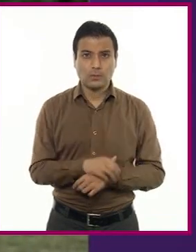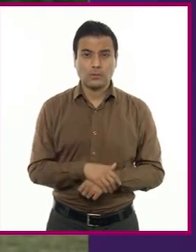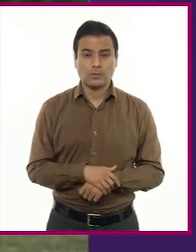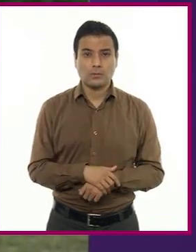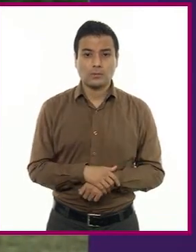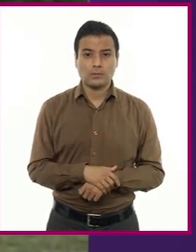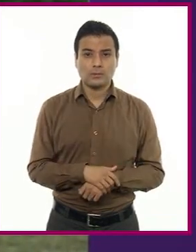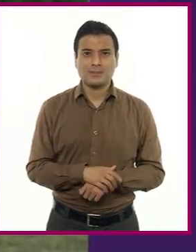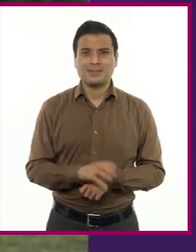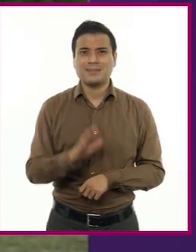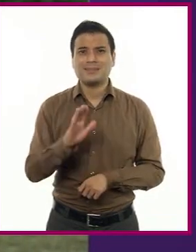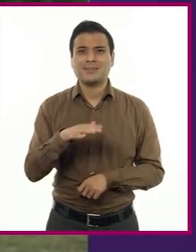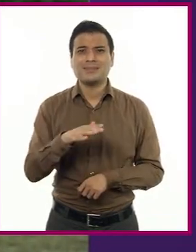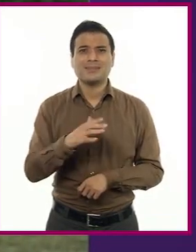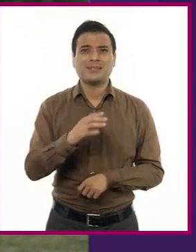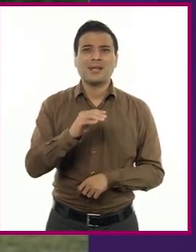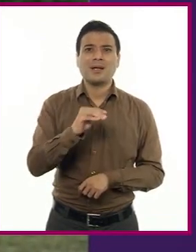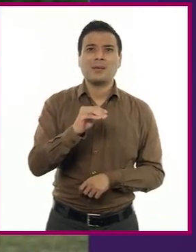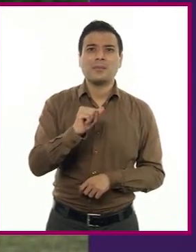Mark.